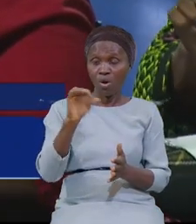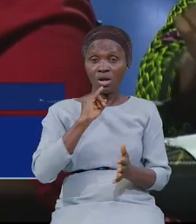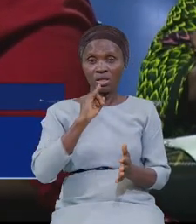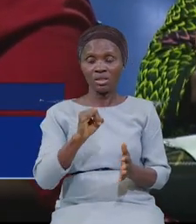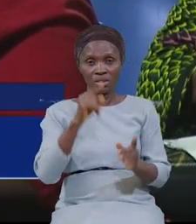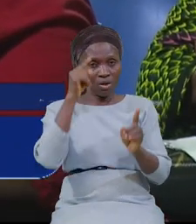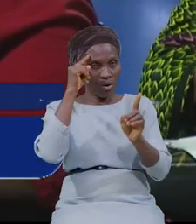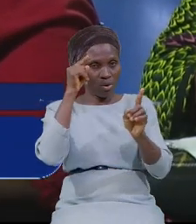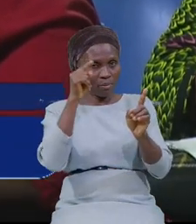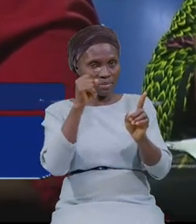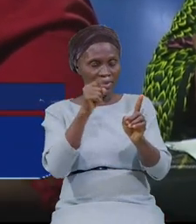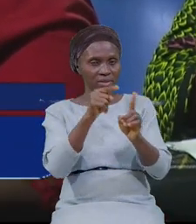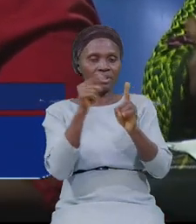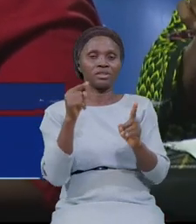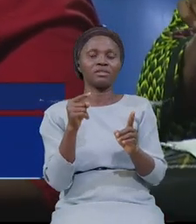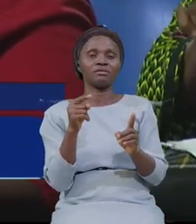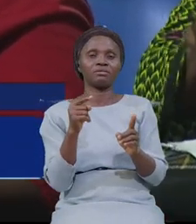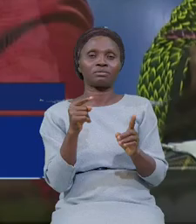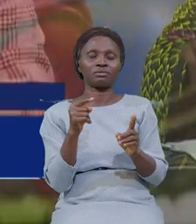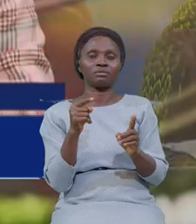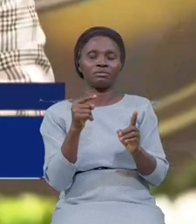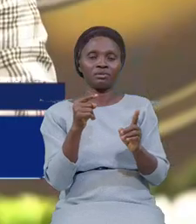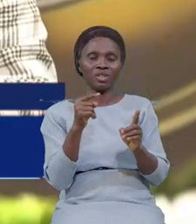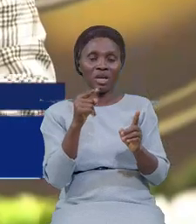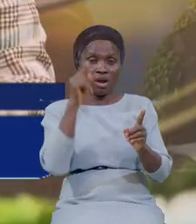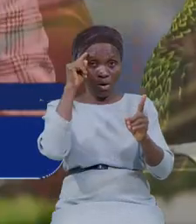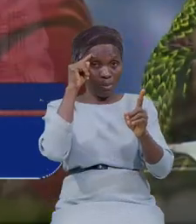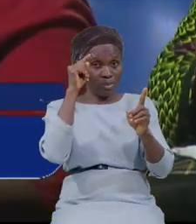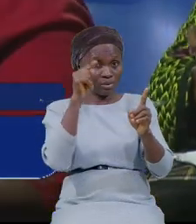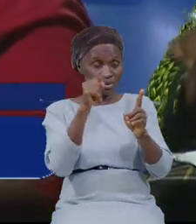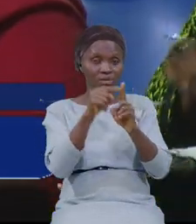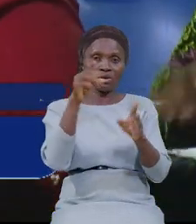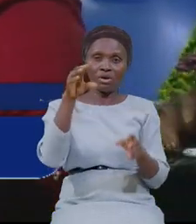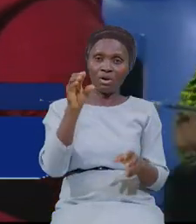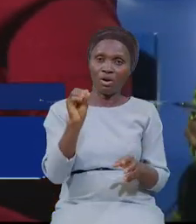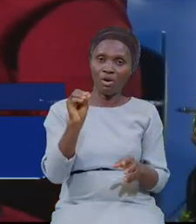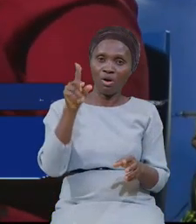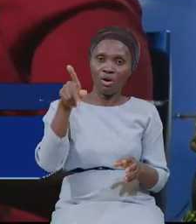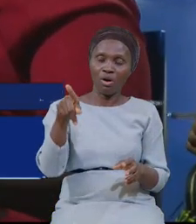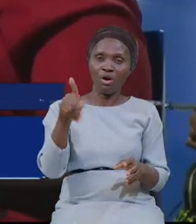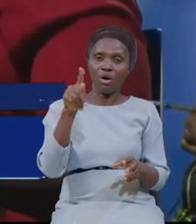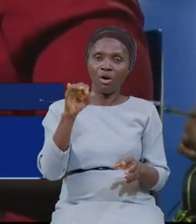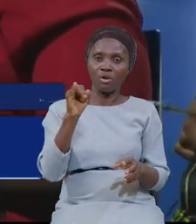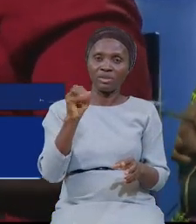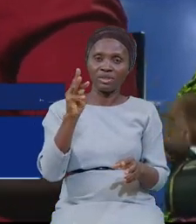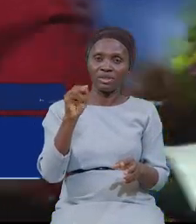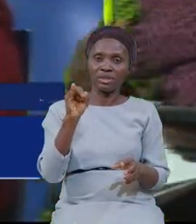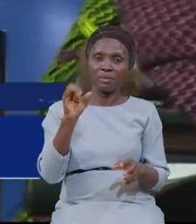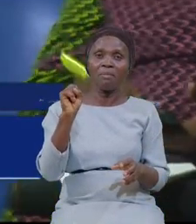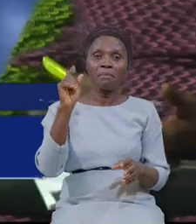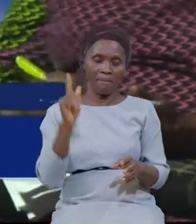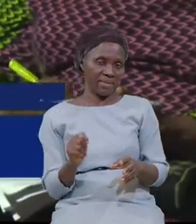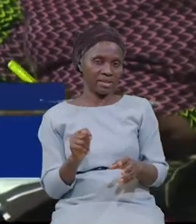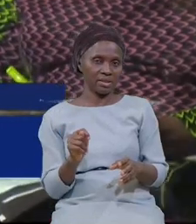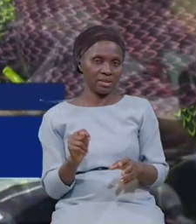Objective optimist. As a mother, the mother of Moses was kind of